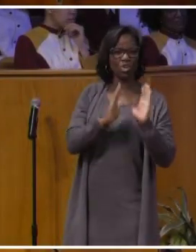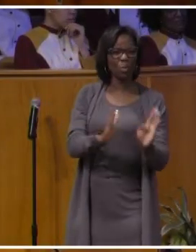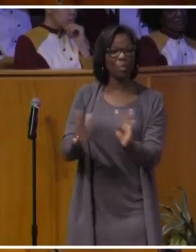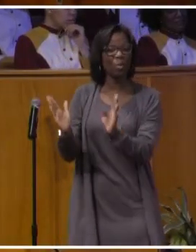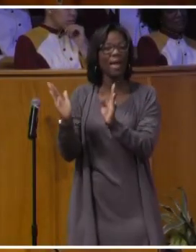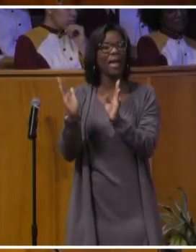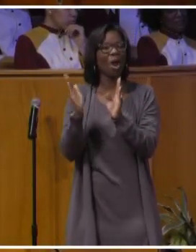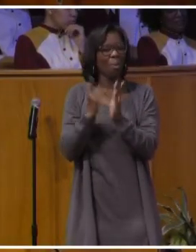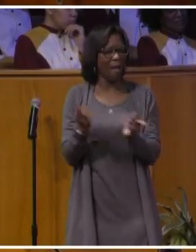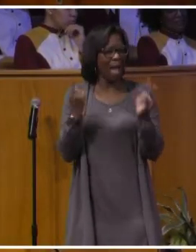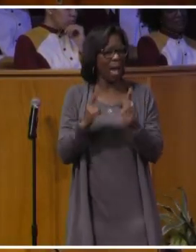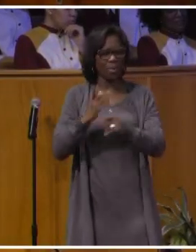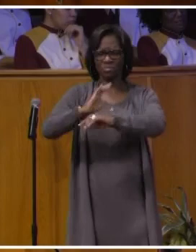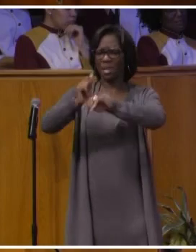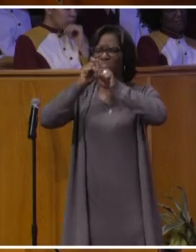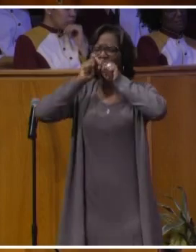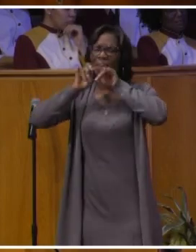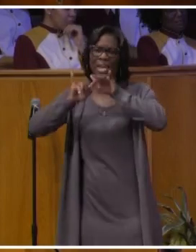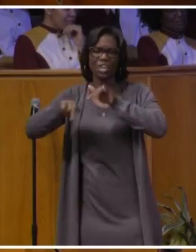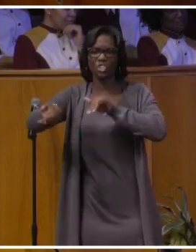a table for you